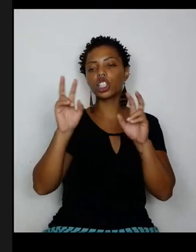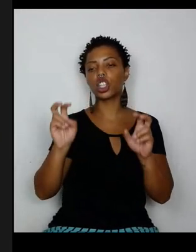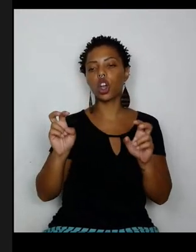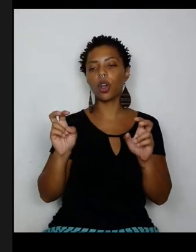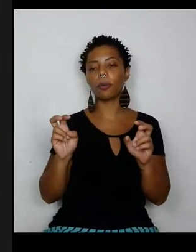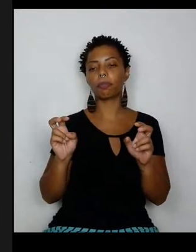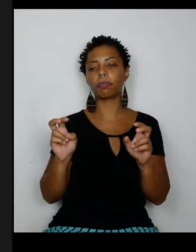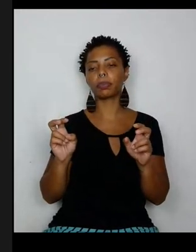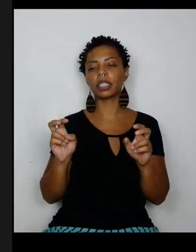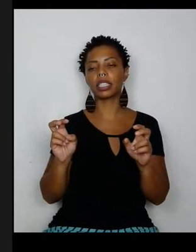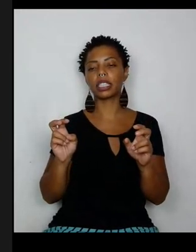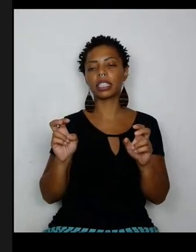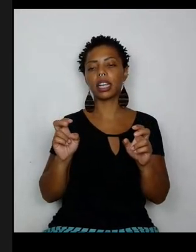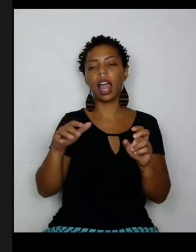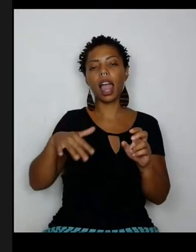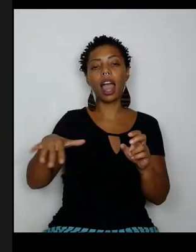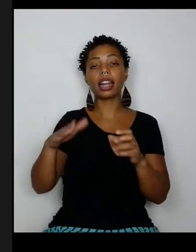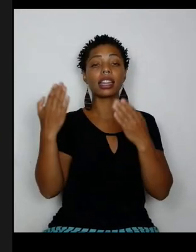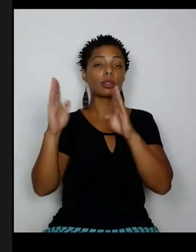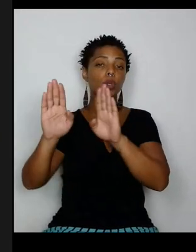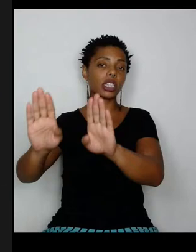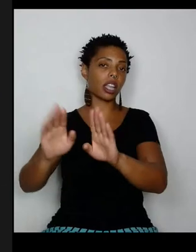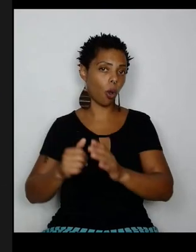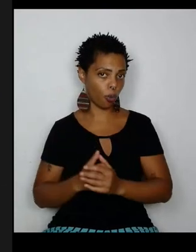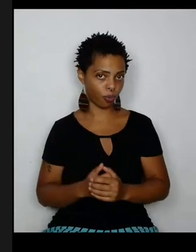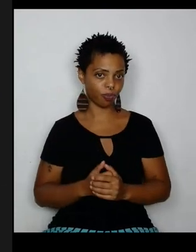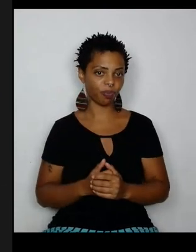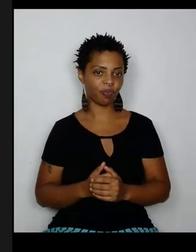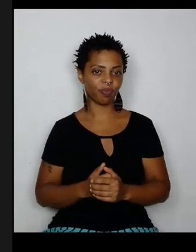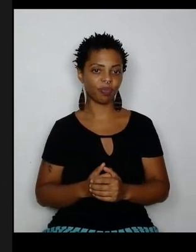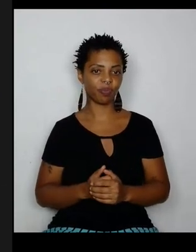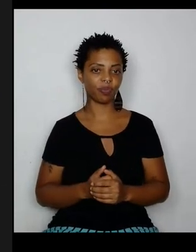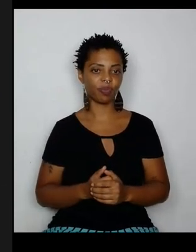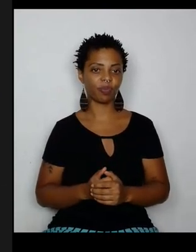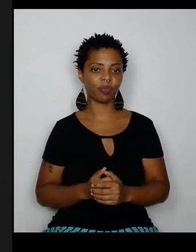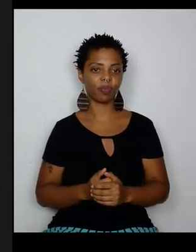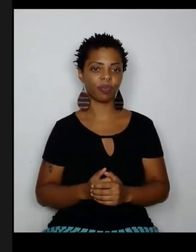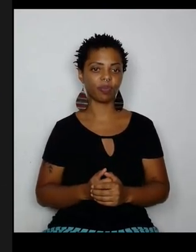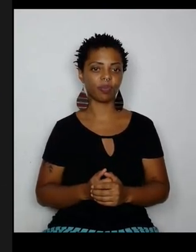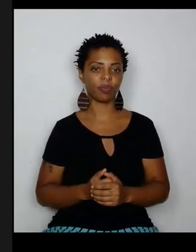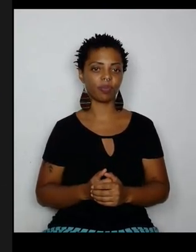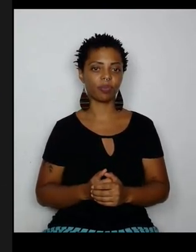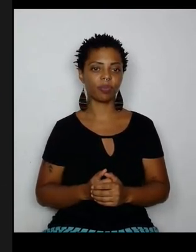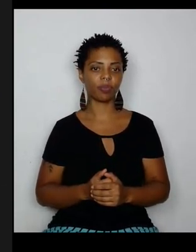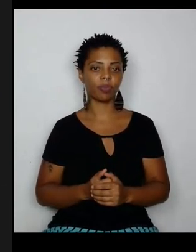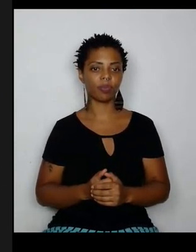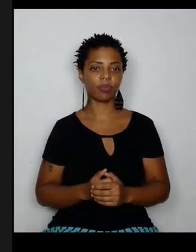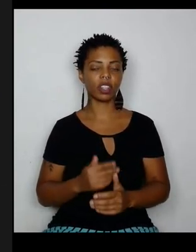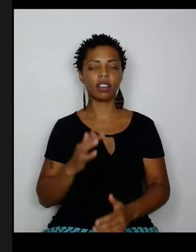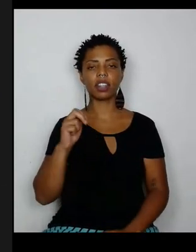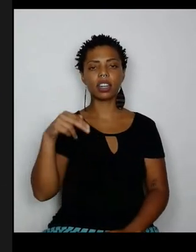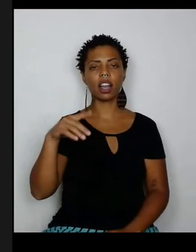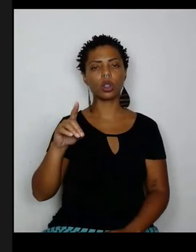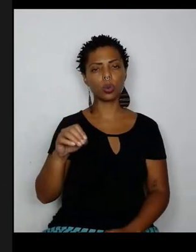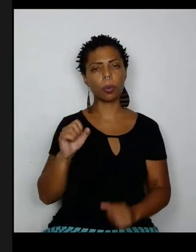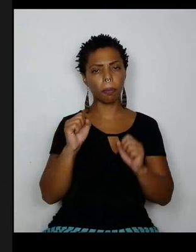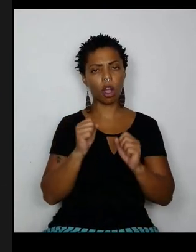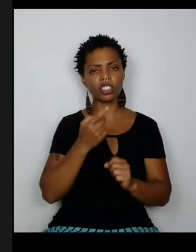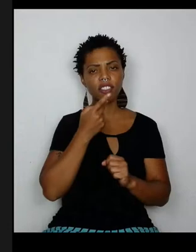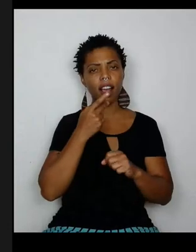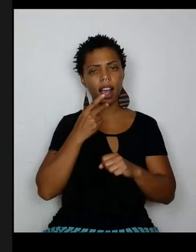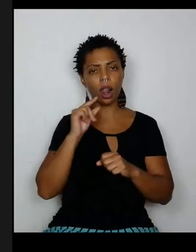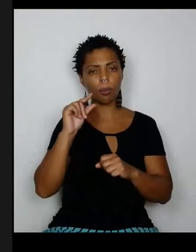this context i just wonder if fernando you could say a little bit more about how you plan to develop